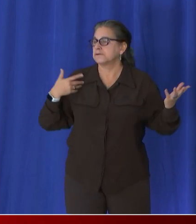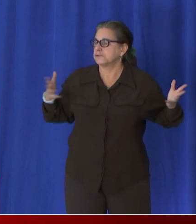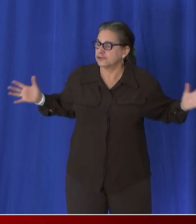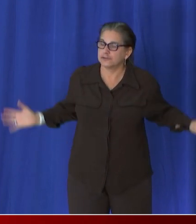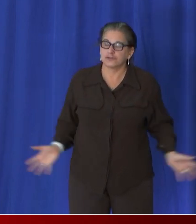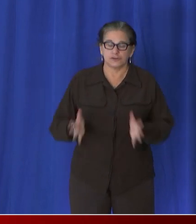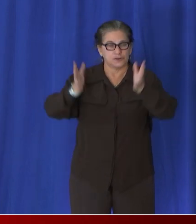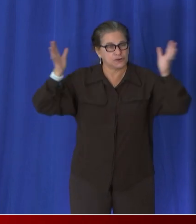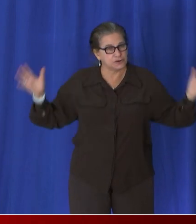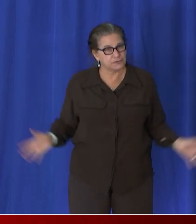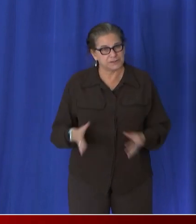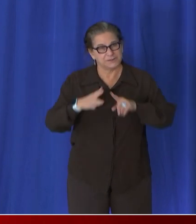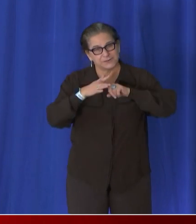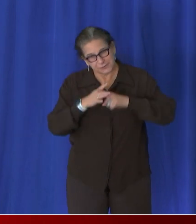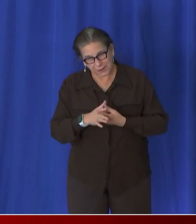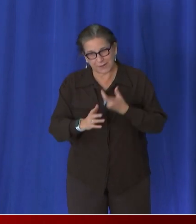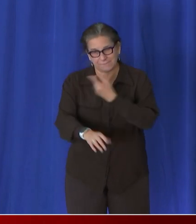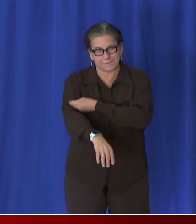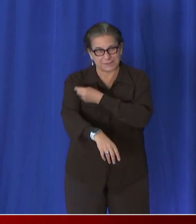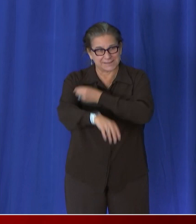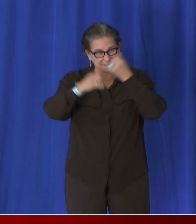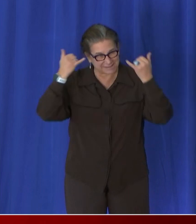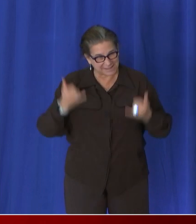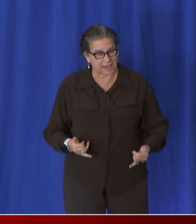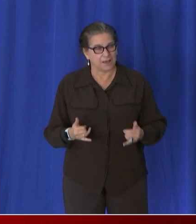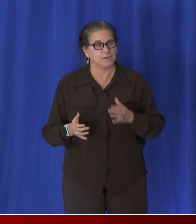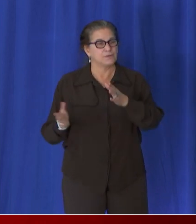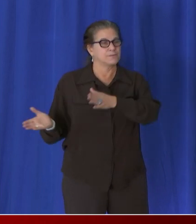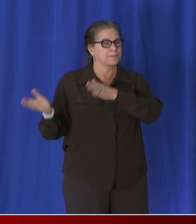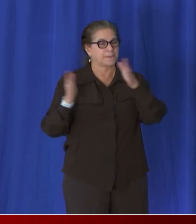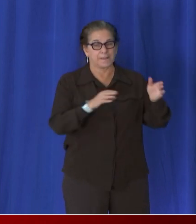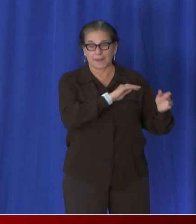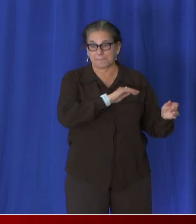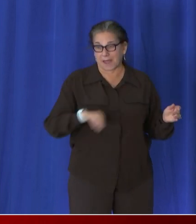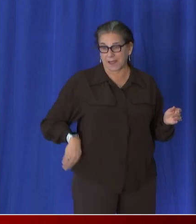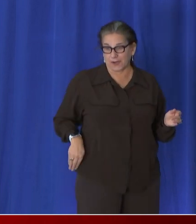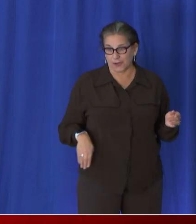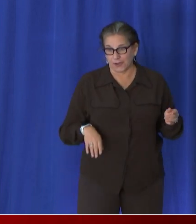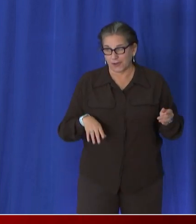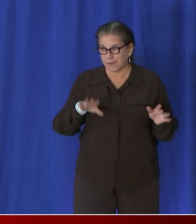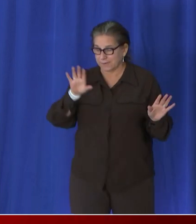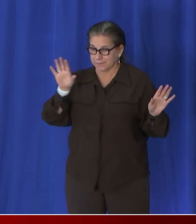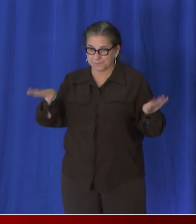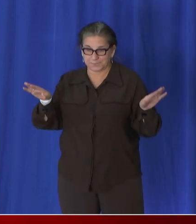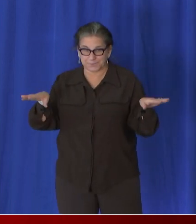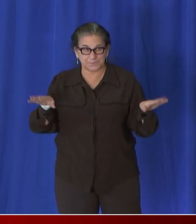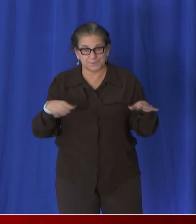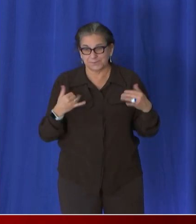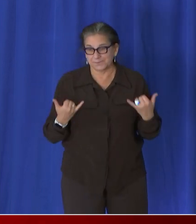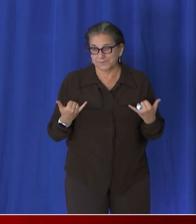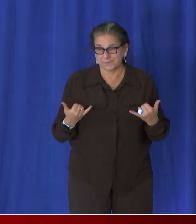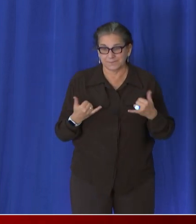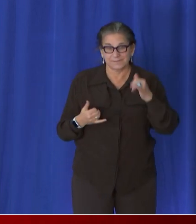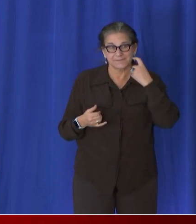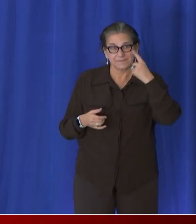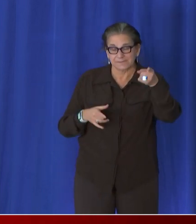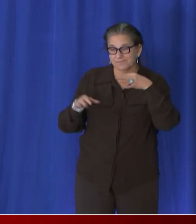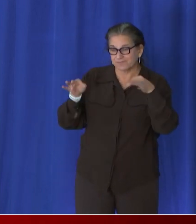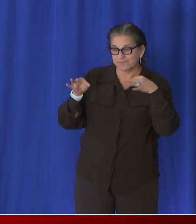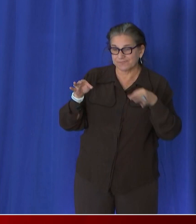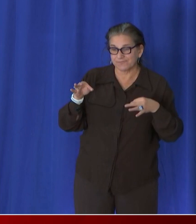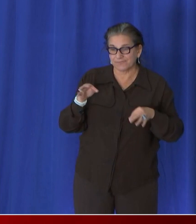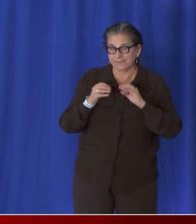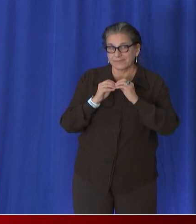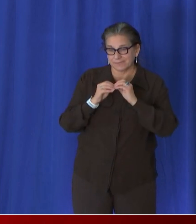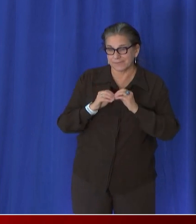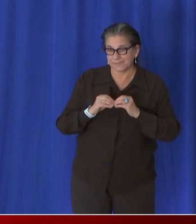to confirm that the graphs represent the DC data. Thank you, Madam Mayor. Okay.